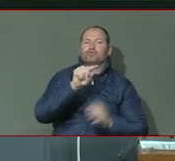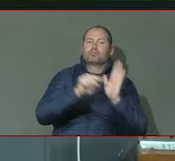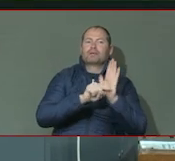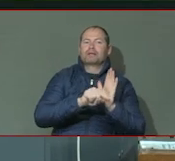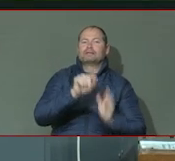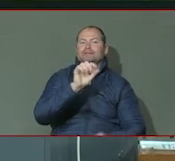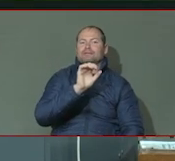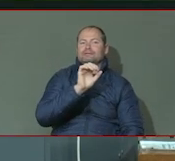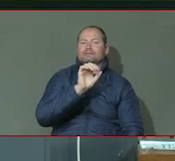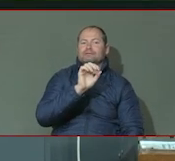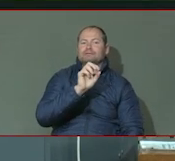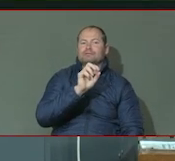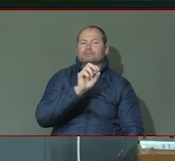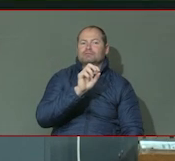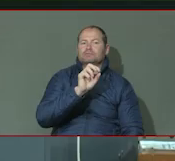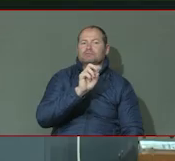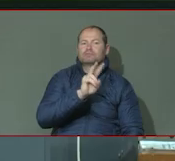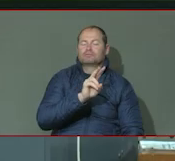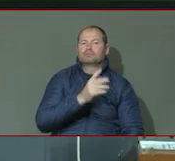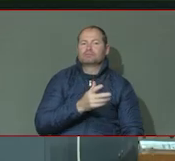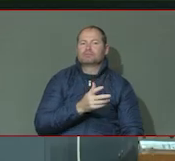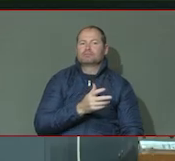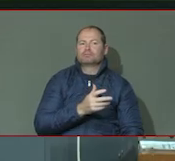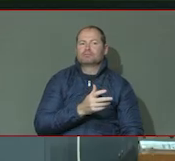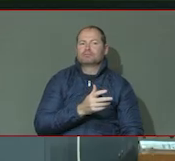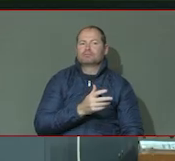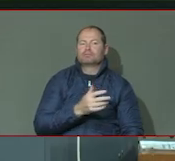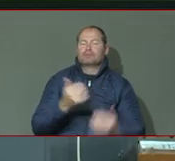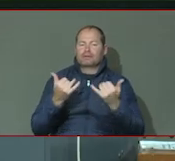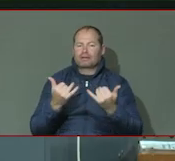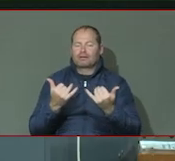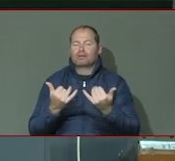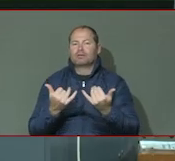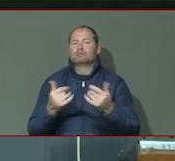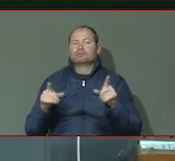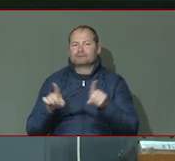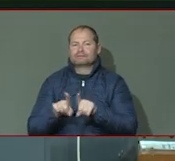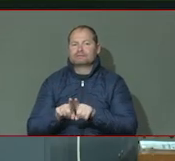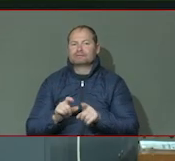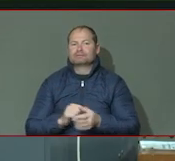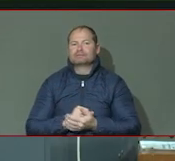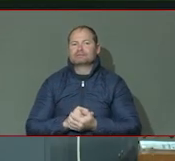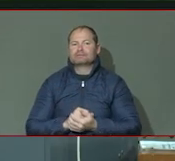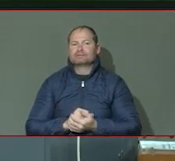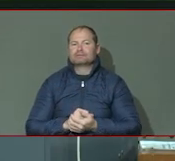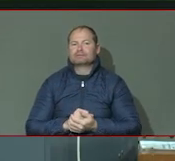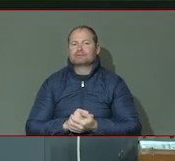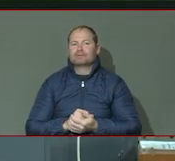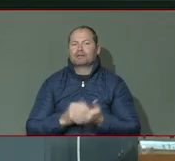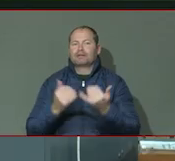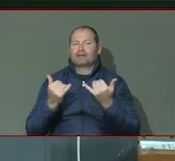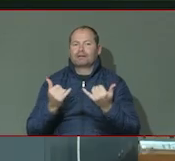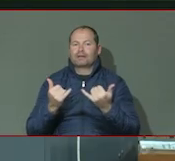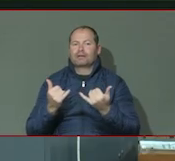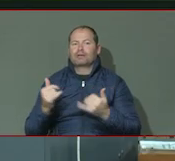right? 1, 2, 3, 4, 5. So it's the same here. From a positive 75 from